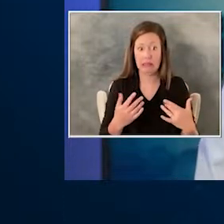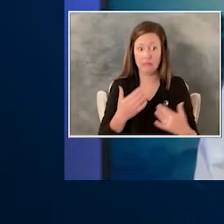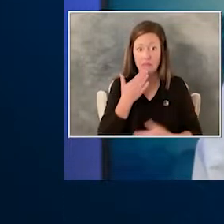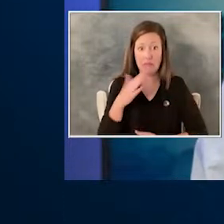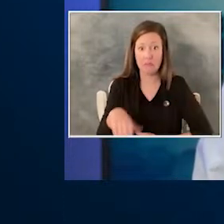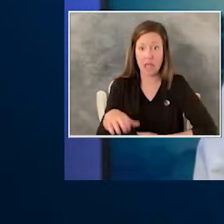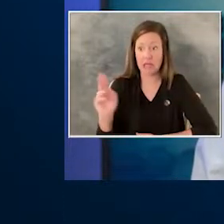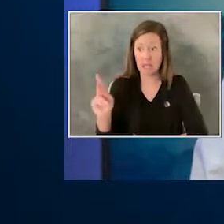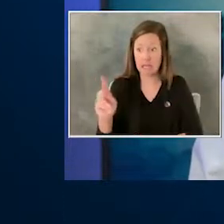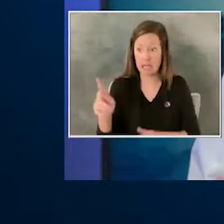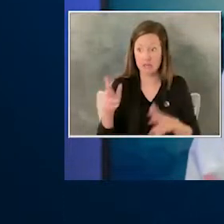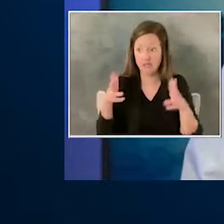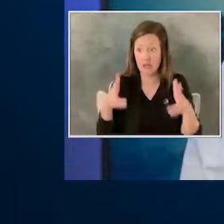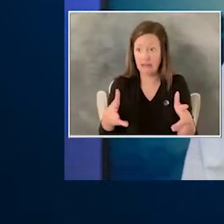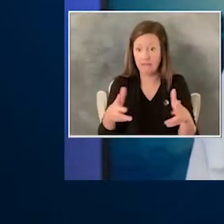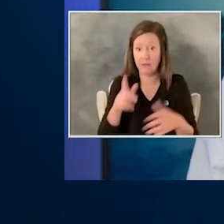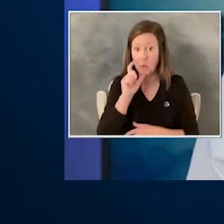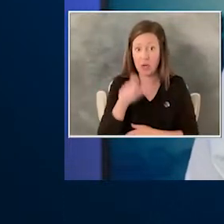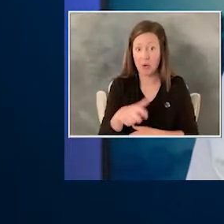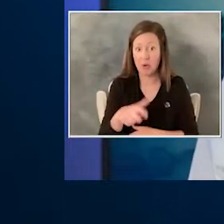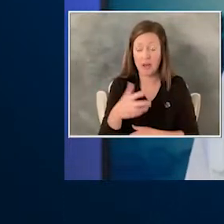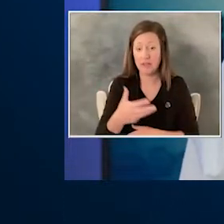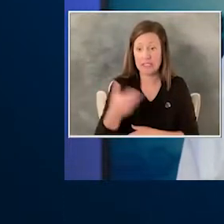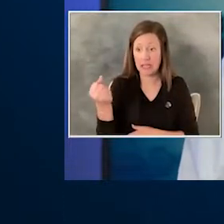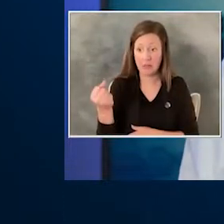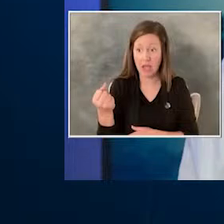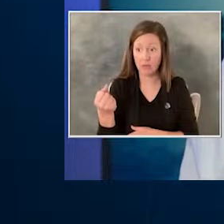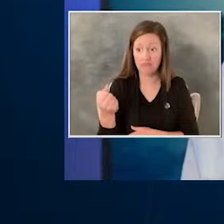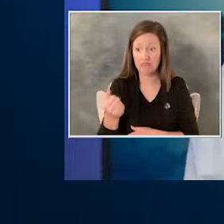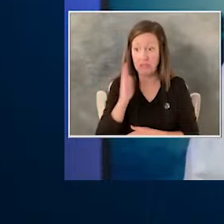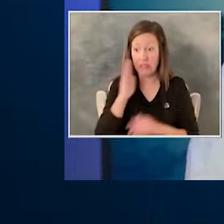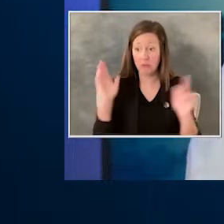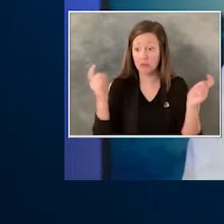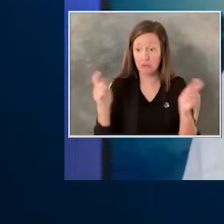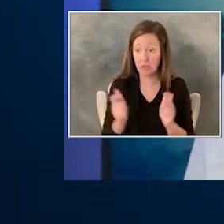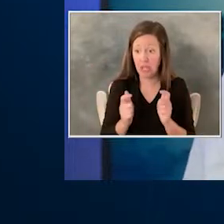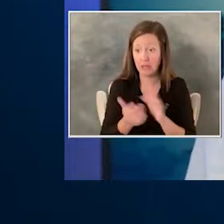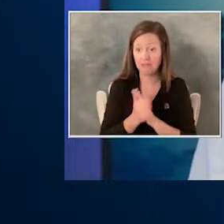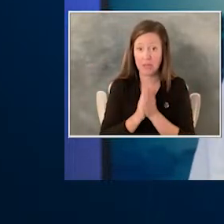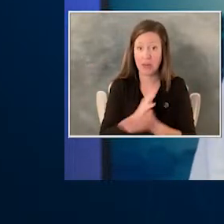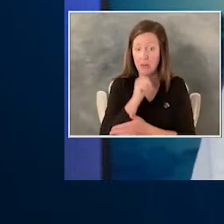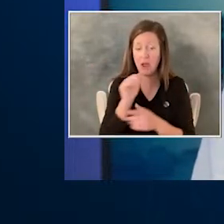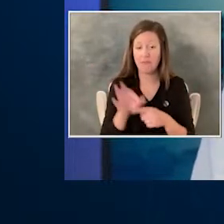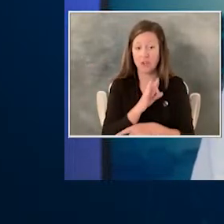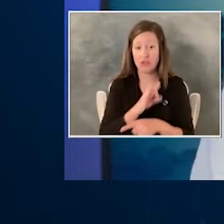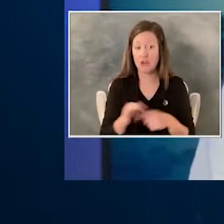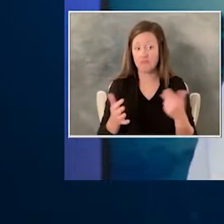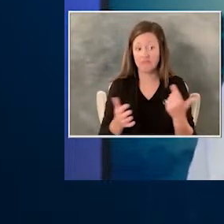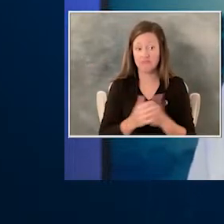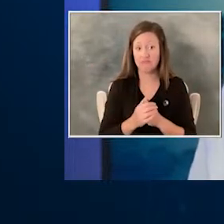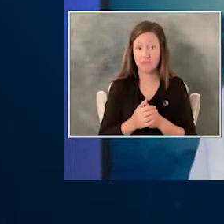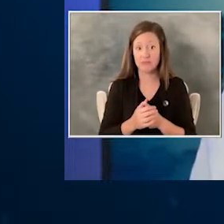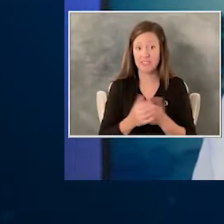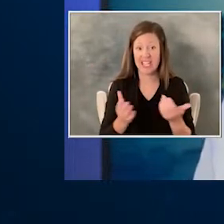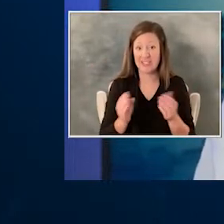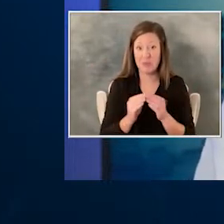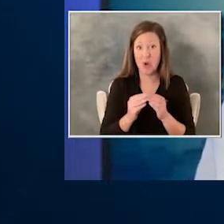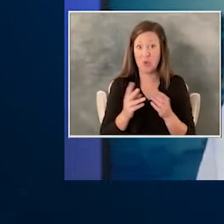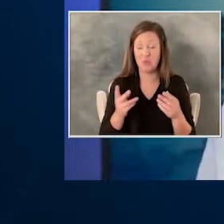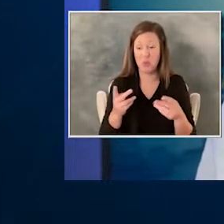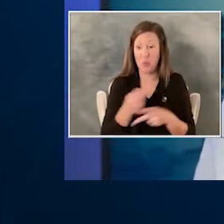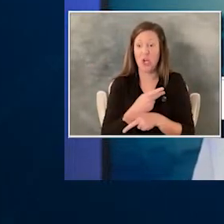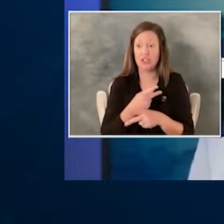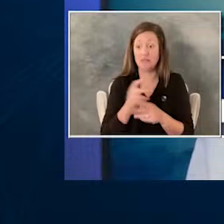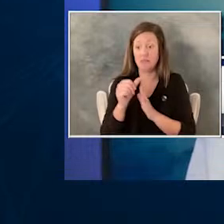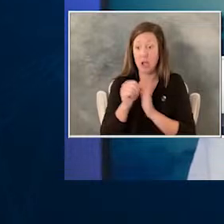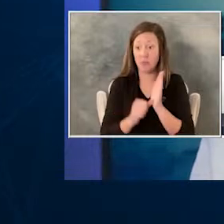bit or shrink away and become just really non-functional. They just atrophy? Yeah, it's a bigger operation to take them out, so it's less invasive